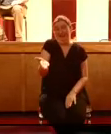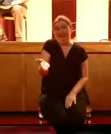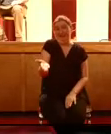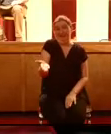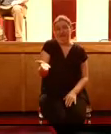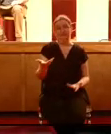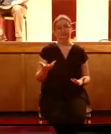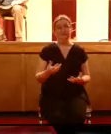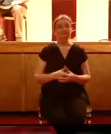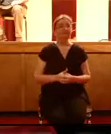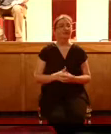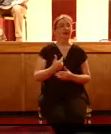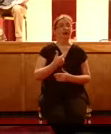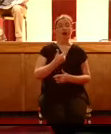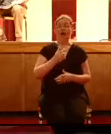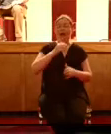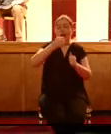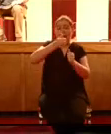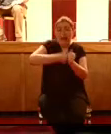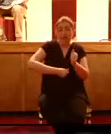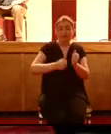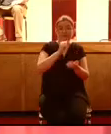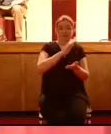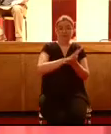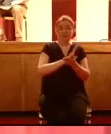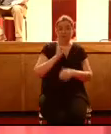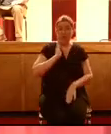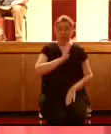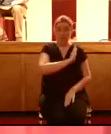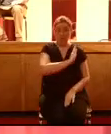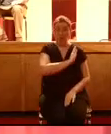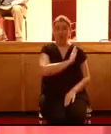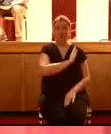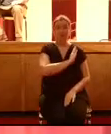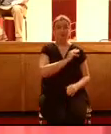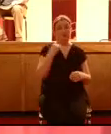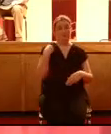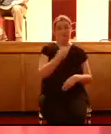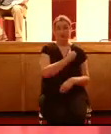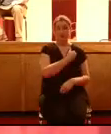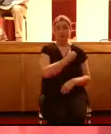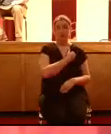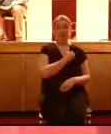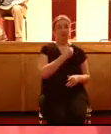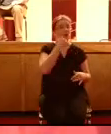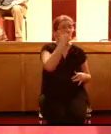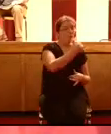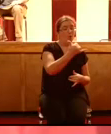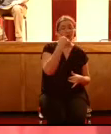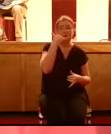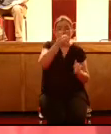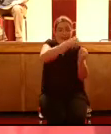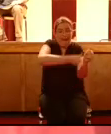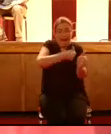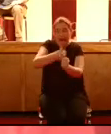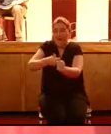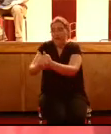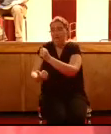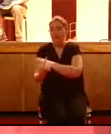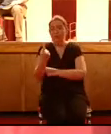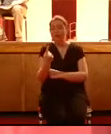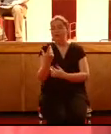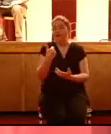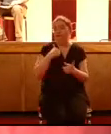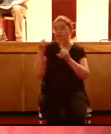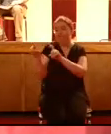had our secretary call every school board member. If they wanted it live streamed, it would have been live streamed. End of story, but it's not for me to do against